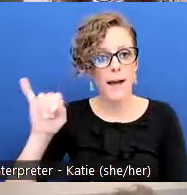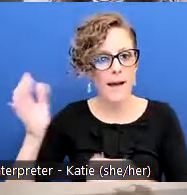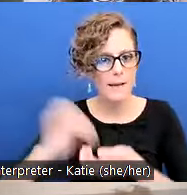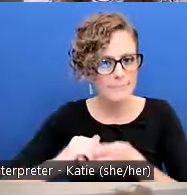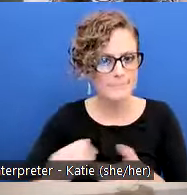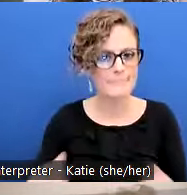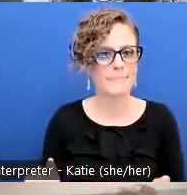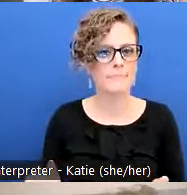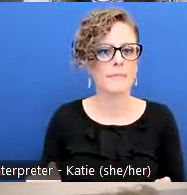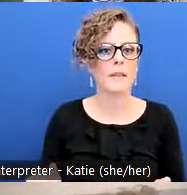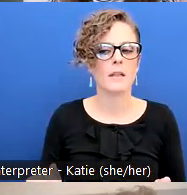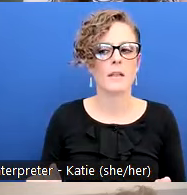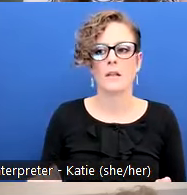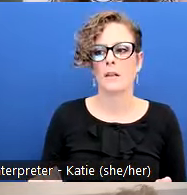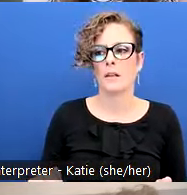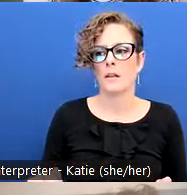There will be,